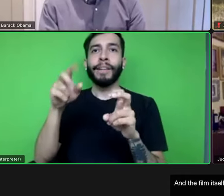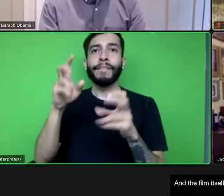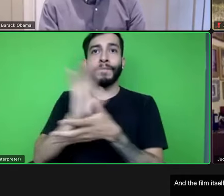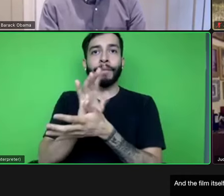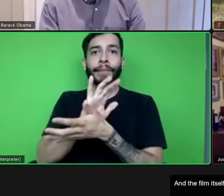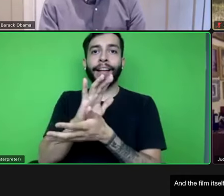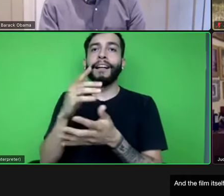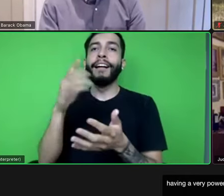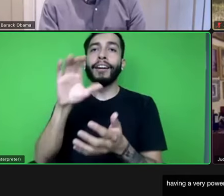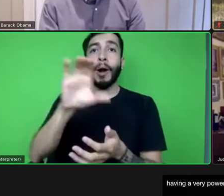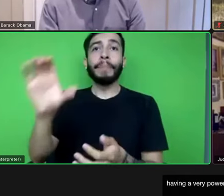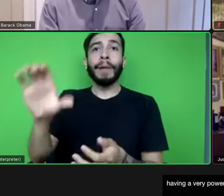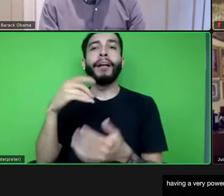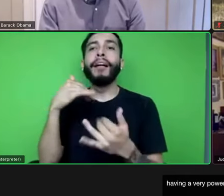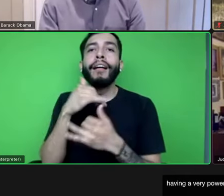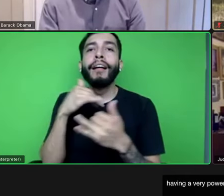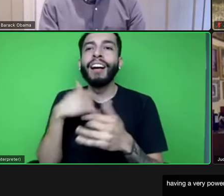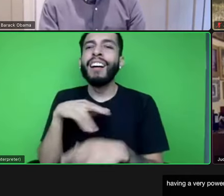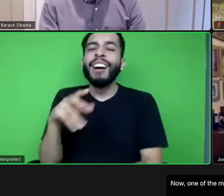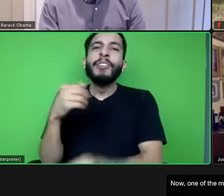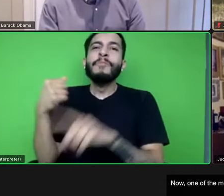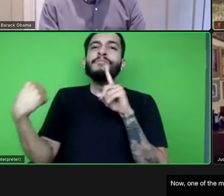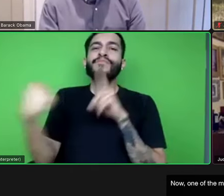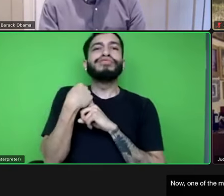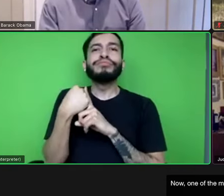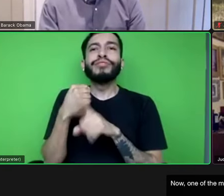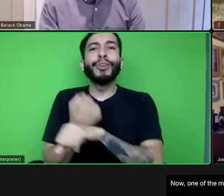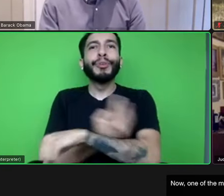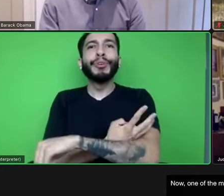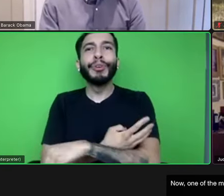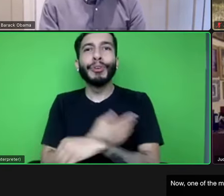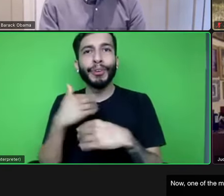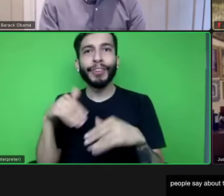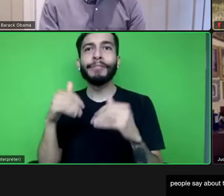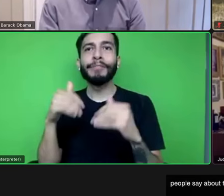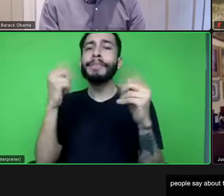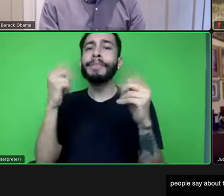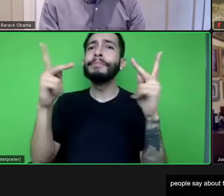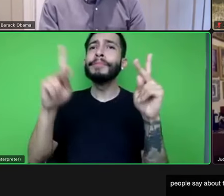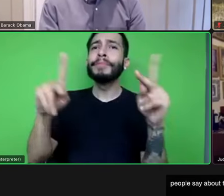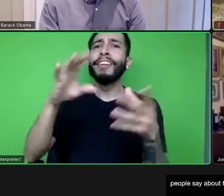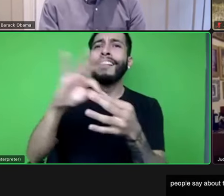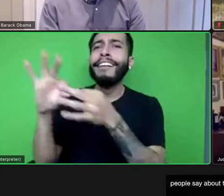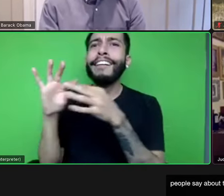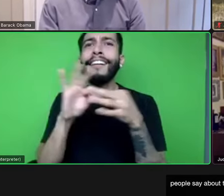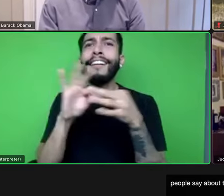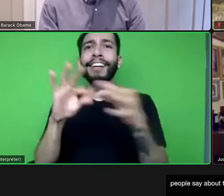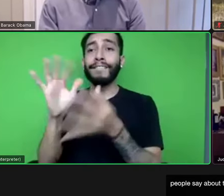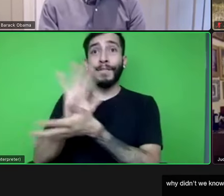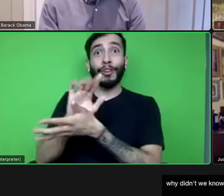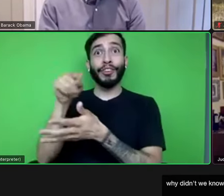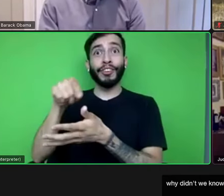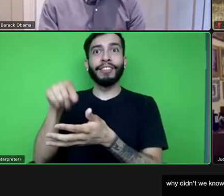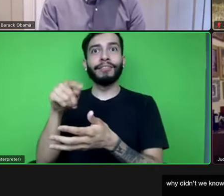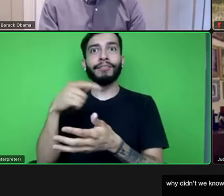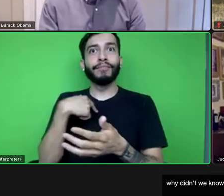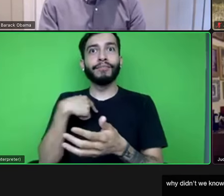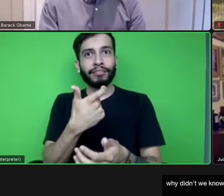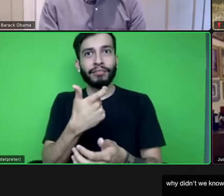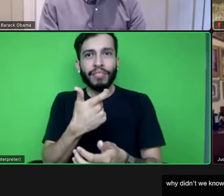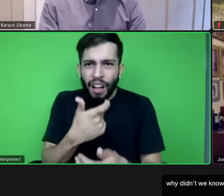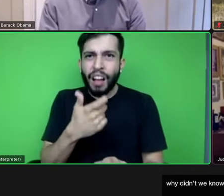of the main things people say about the film is, why didn't we know this story? And I think there's a pretty simple but